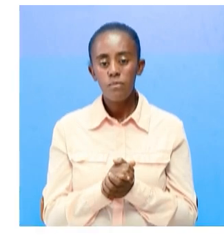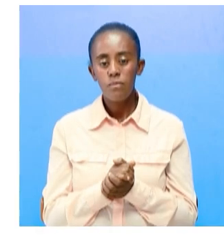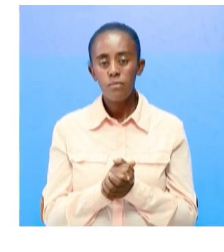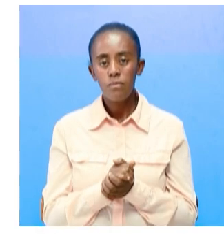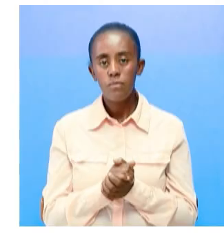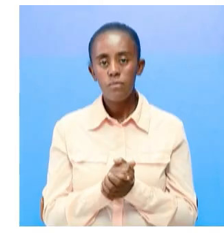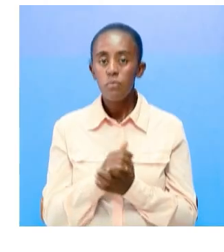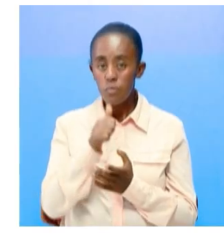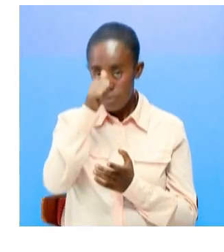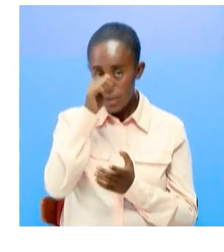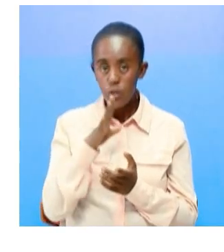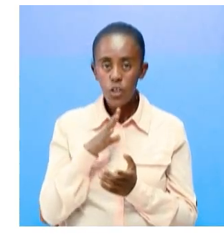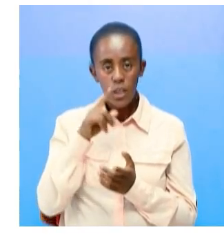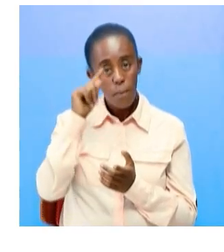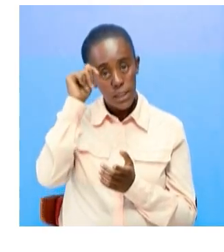Temasgen